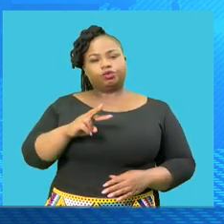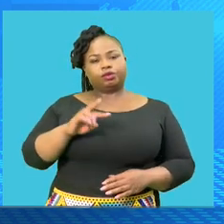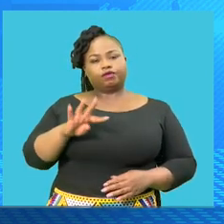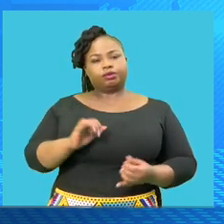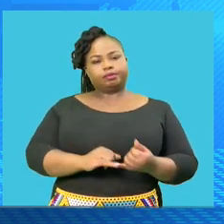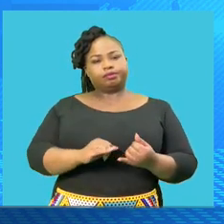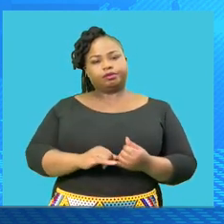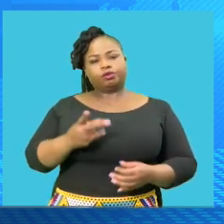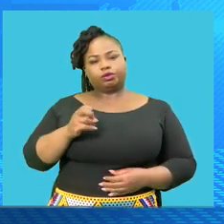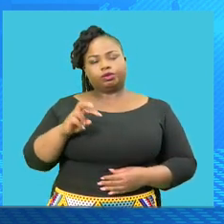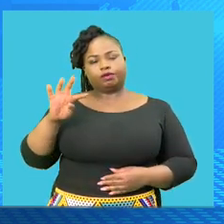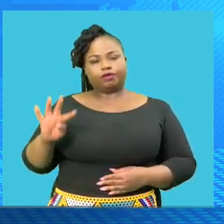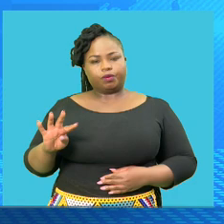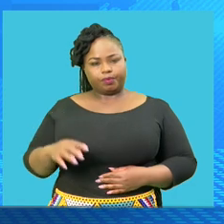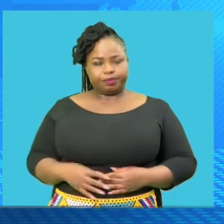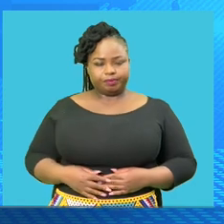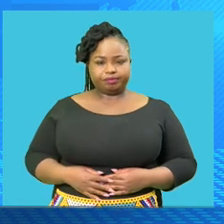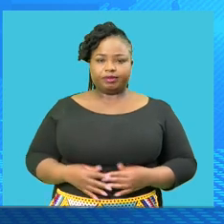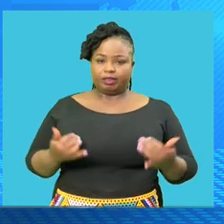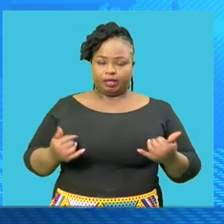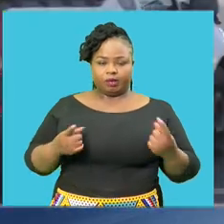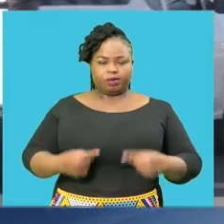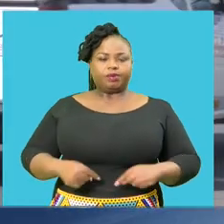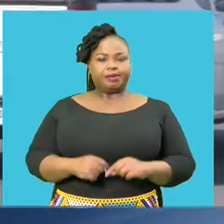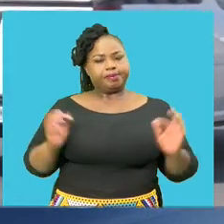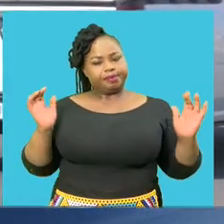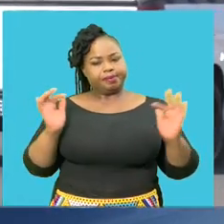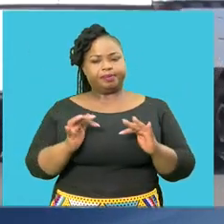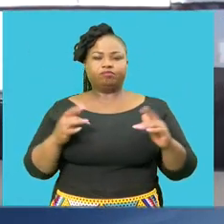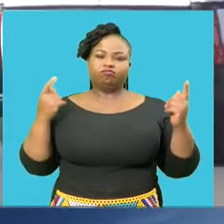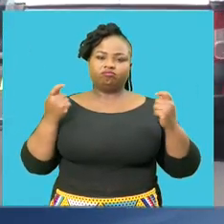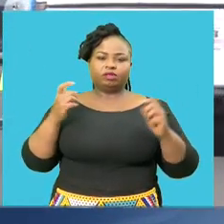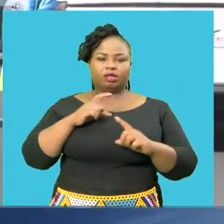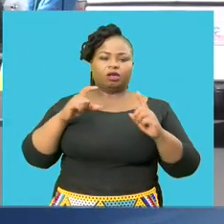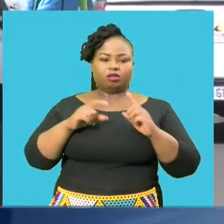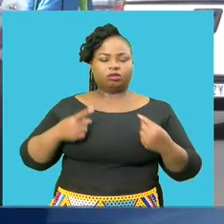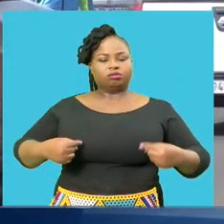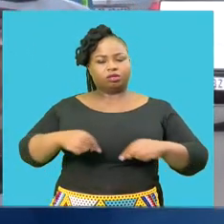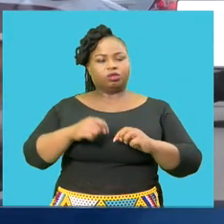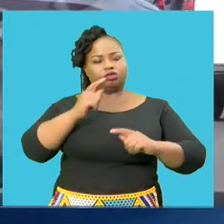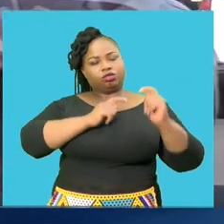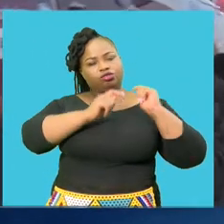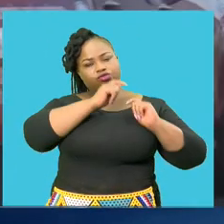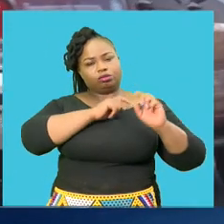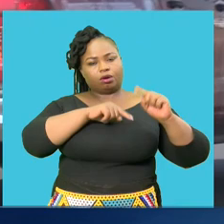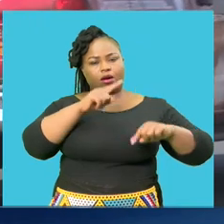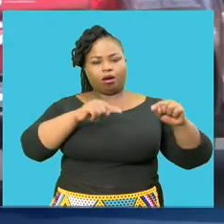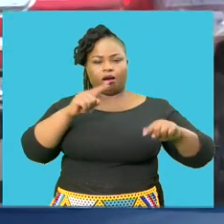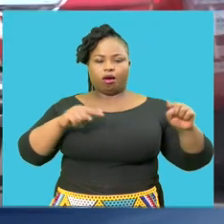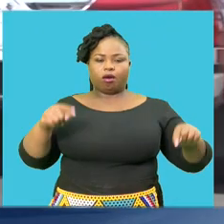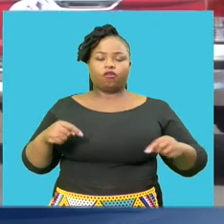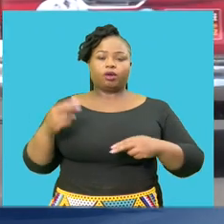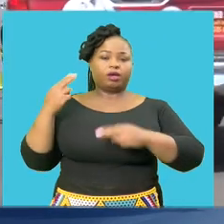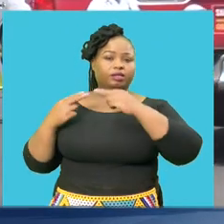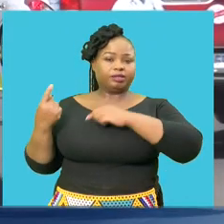september 2024 as we come together to celebrate our cultures traditions and diversity on heritage